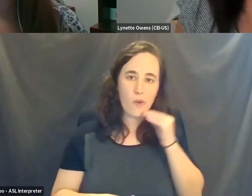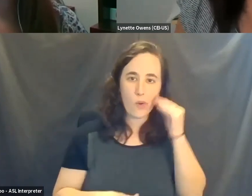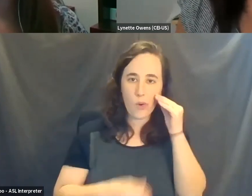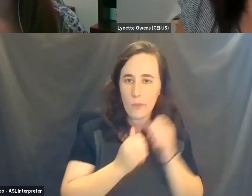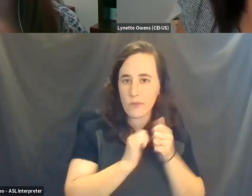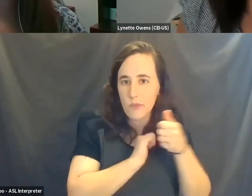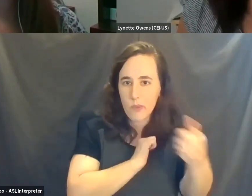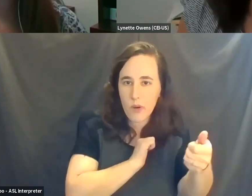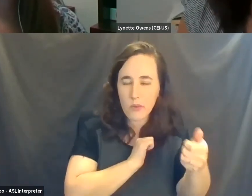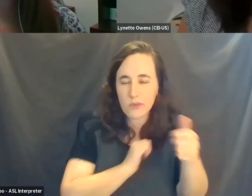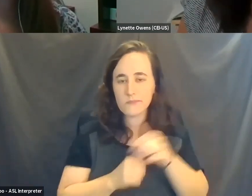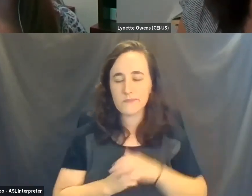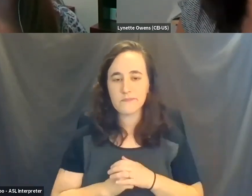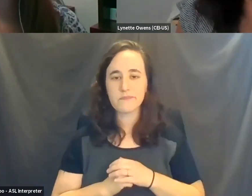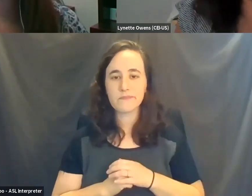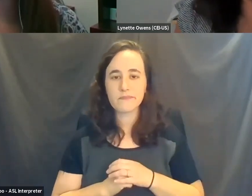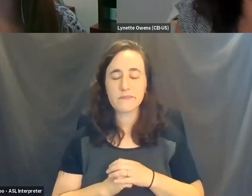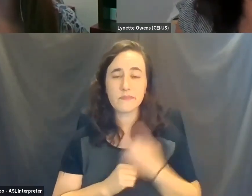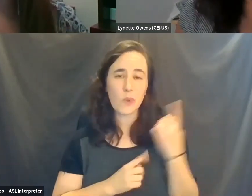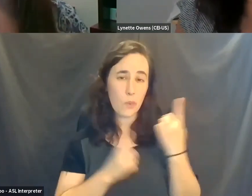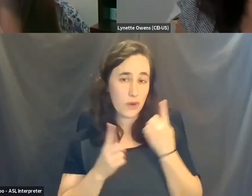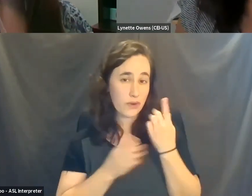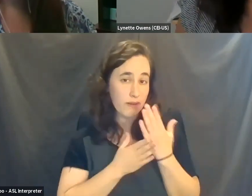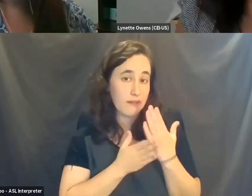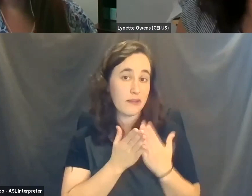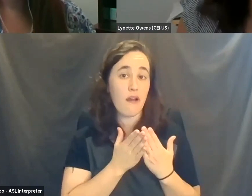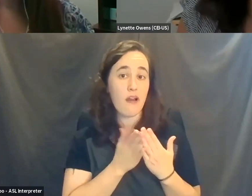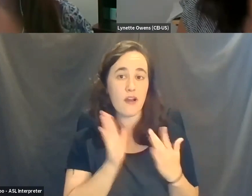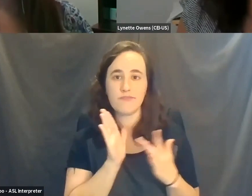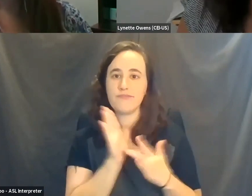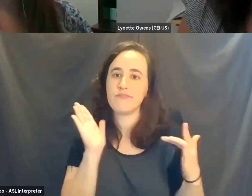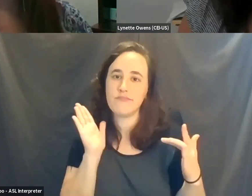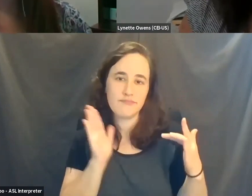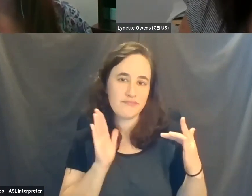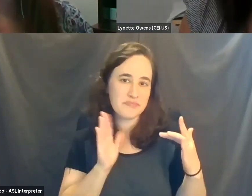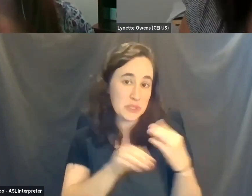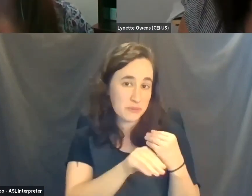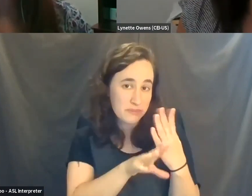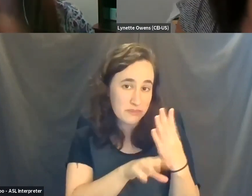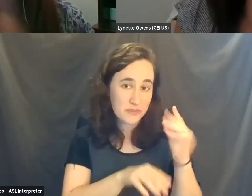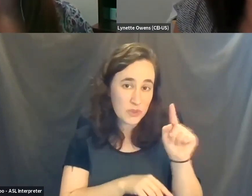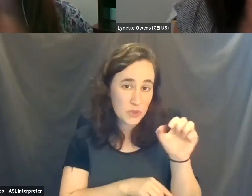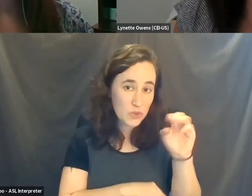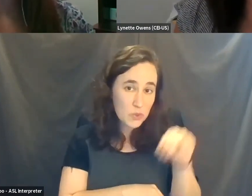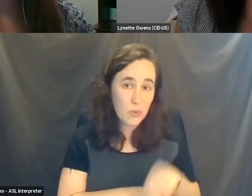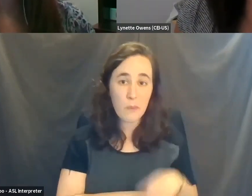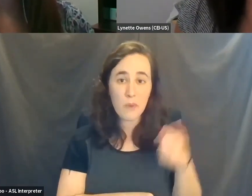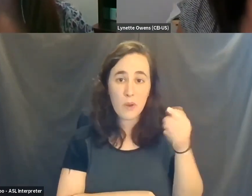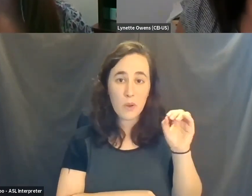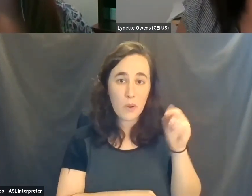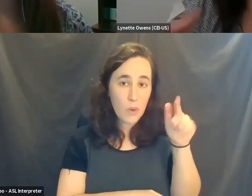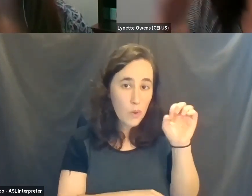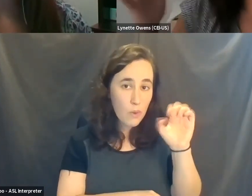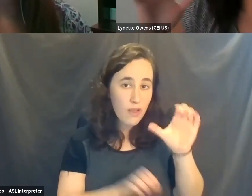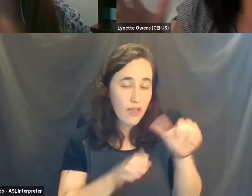with maybe some misuse of Zoom or Google Classroom. And, you know, again,